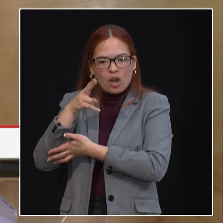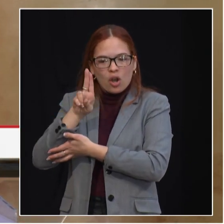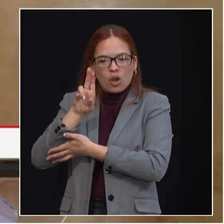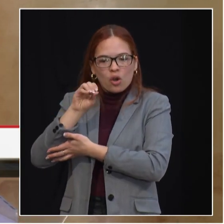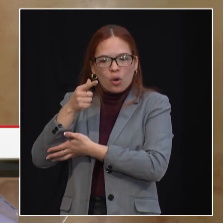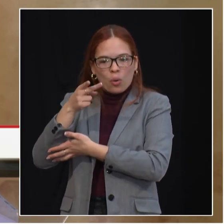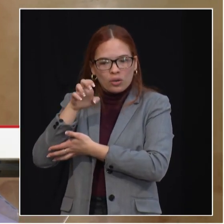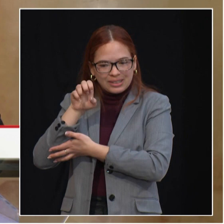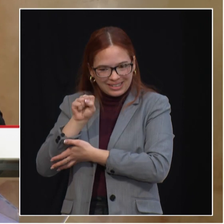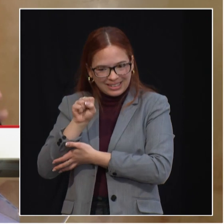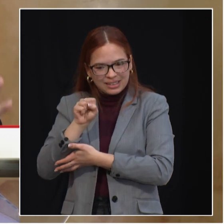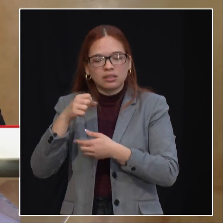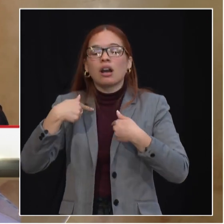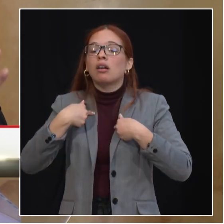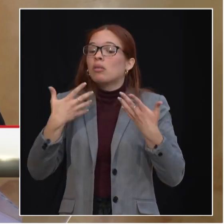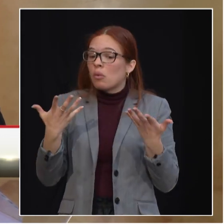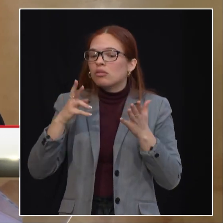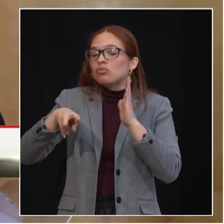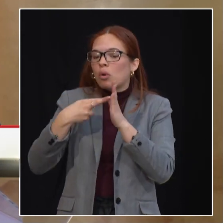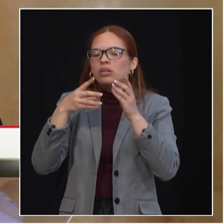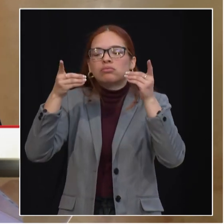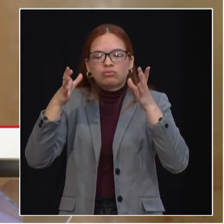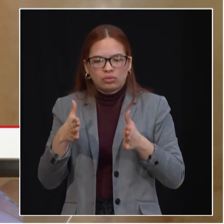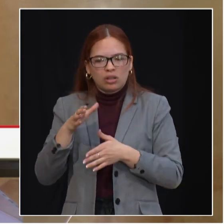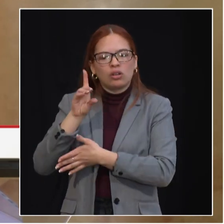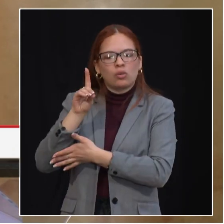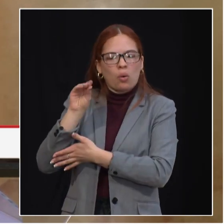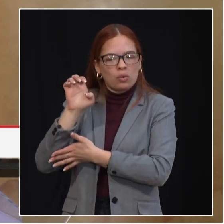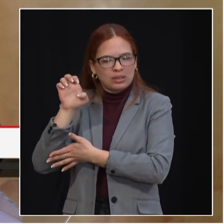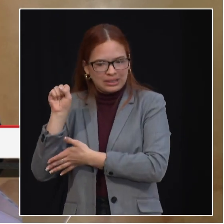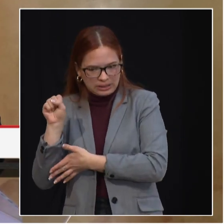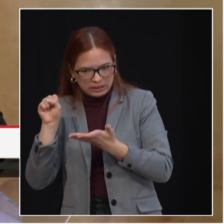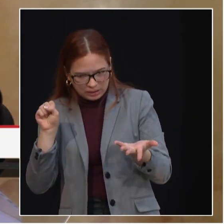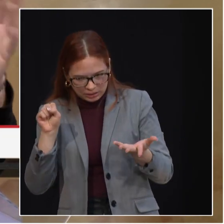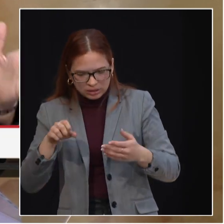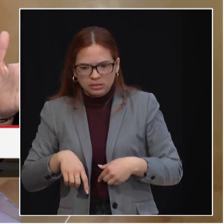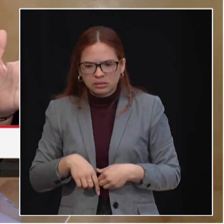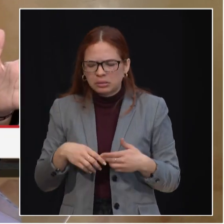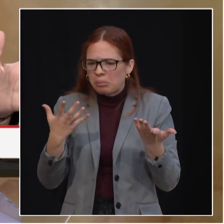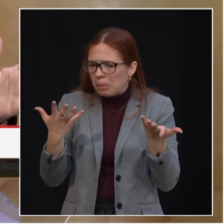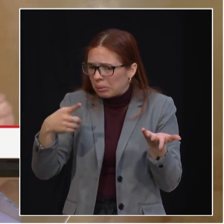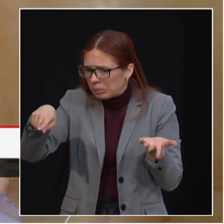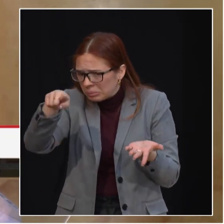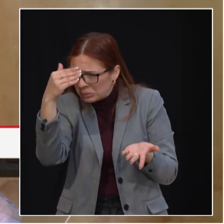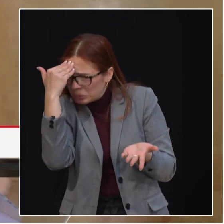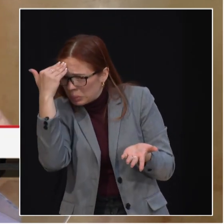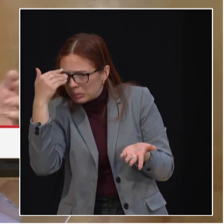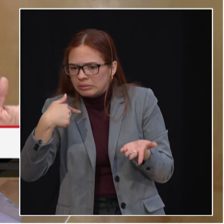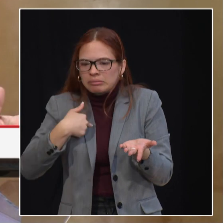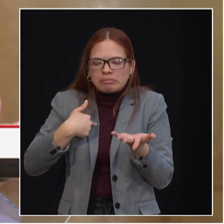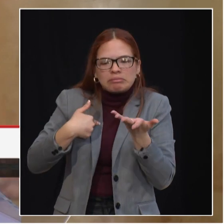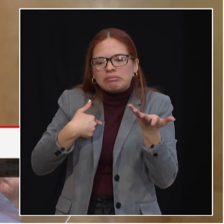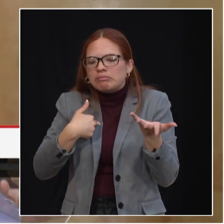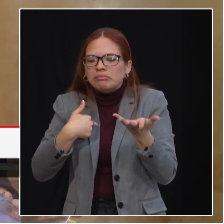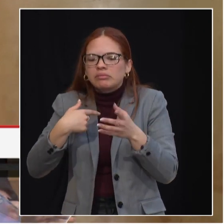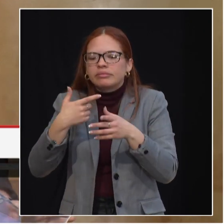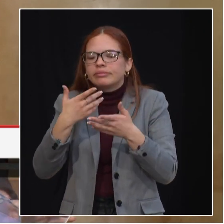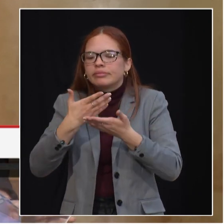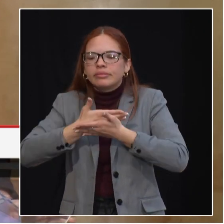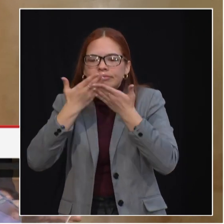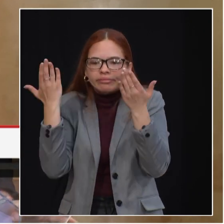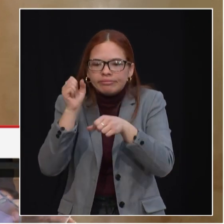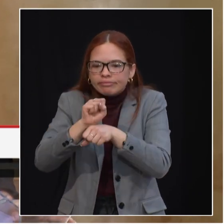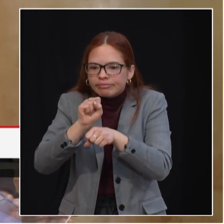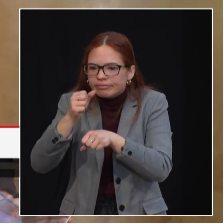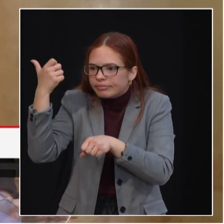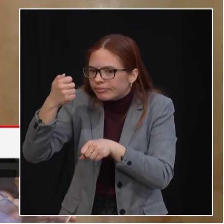Employment Services. And many of you probably know me from unemployment insurance or the Marion Barry Summer Youth